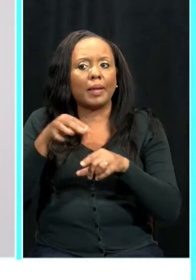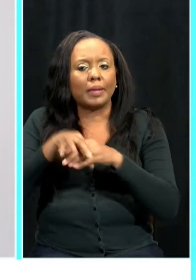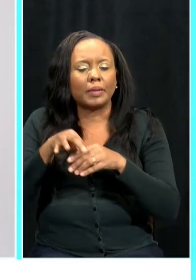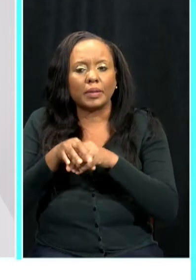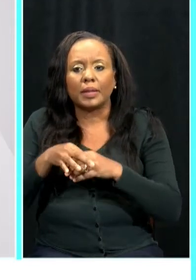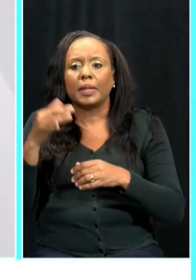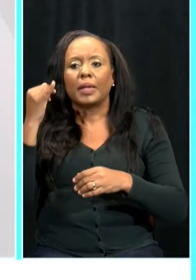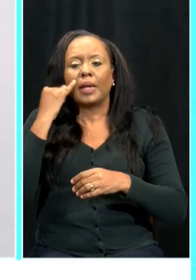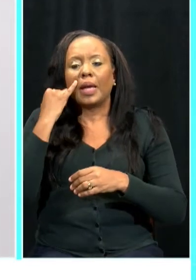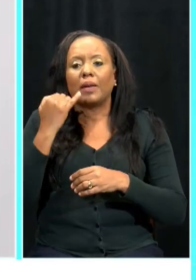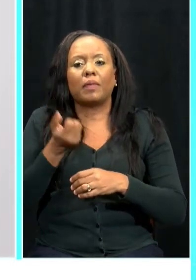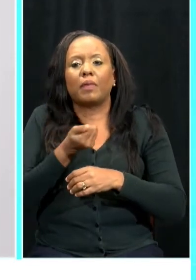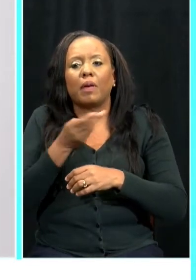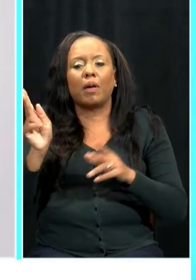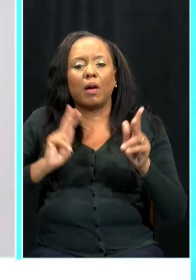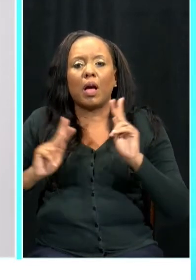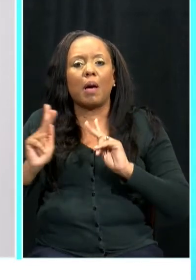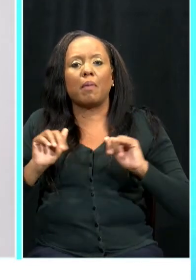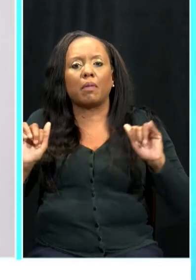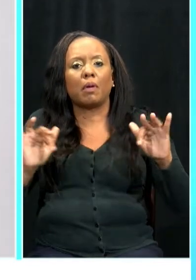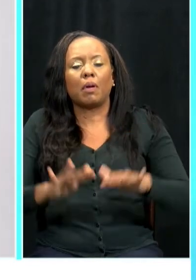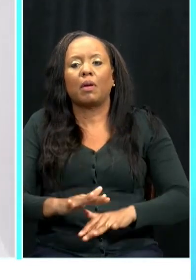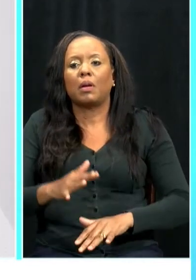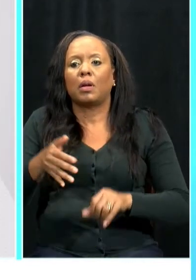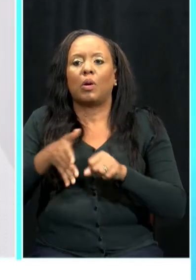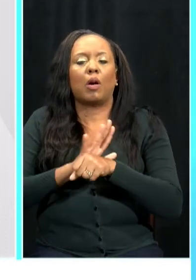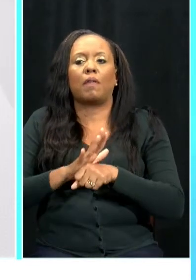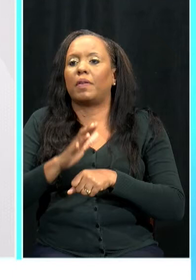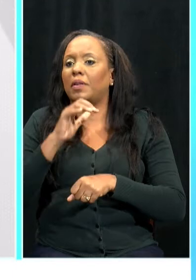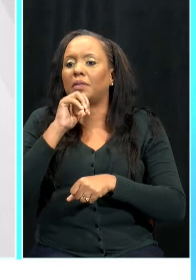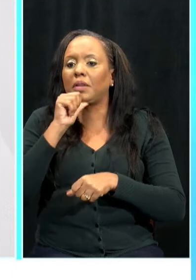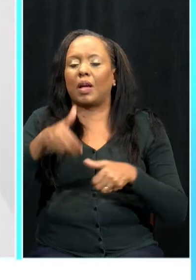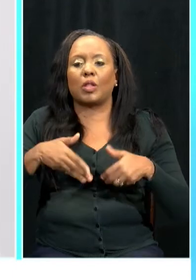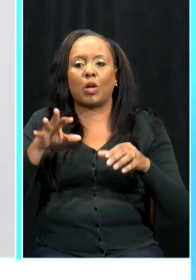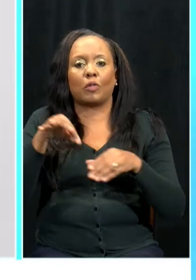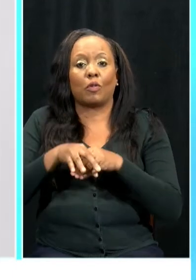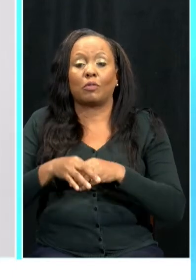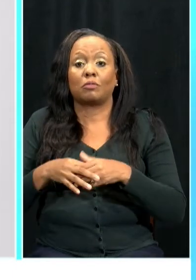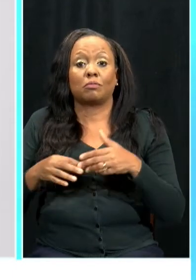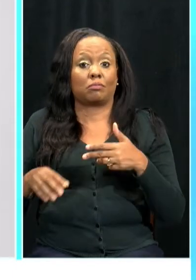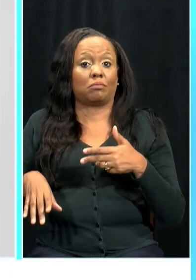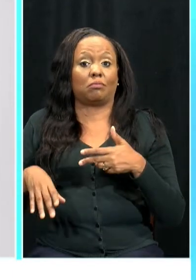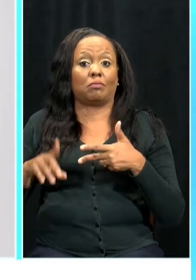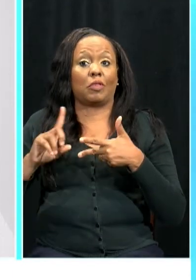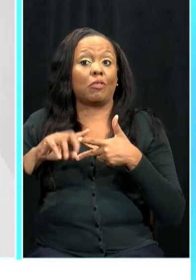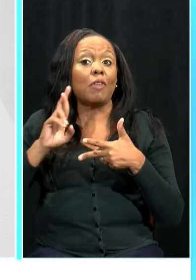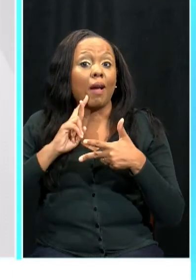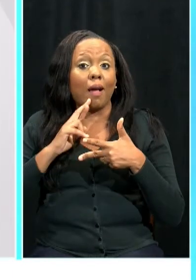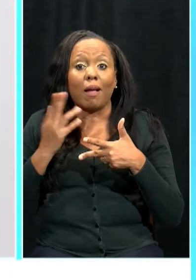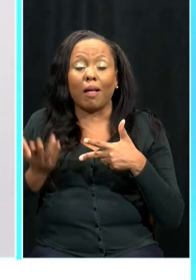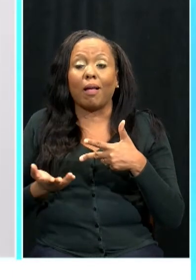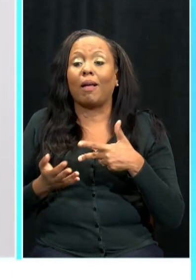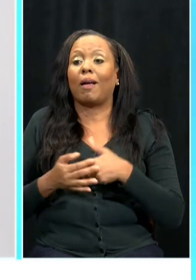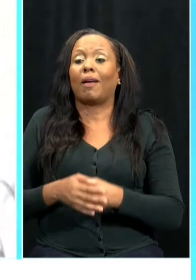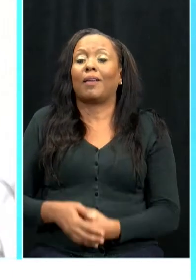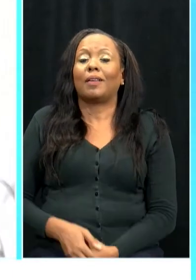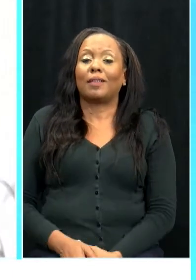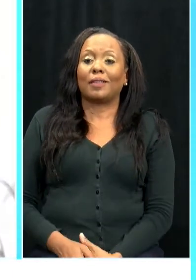projected low voter turnout, as they will not be allowed to vote. Raquel, I'm going to come to you on this one. Your thoughts?